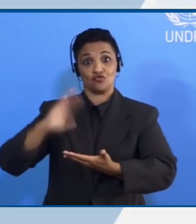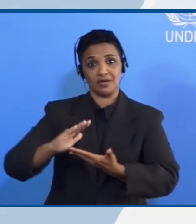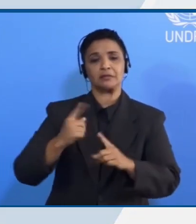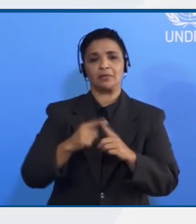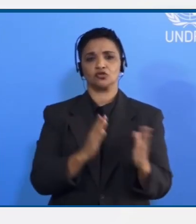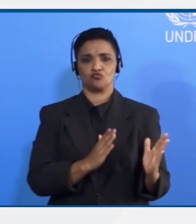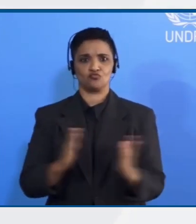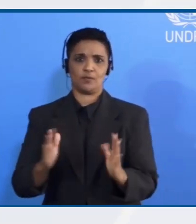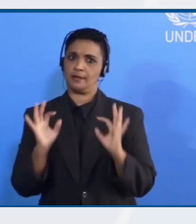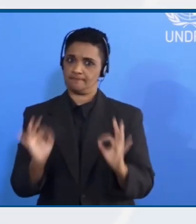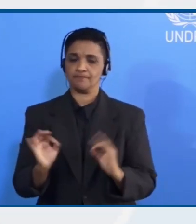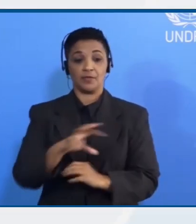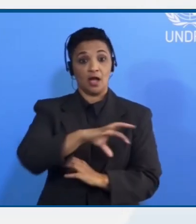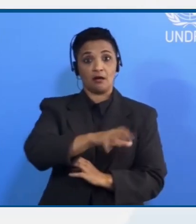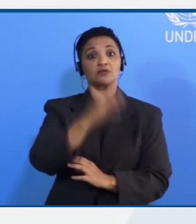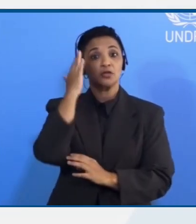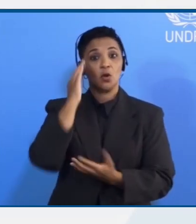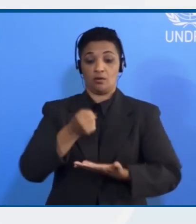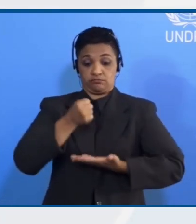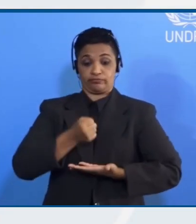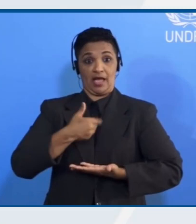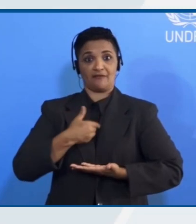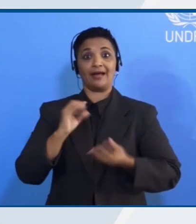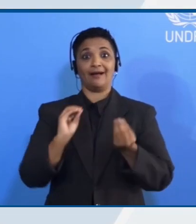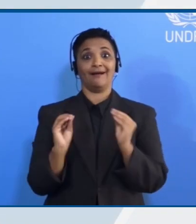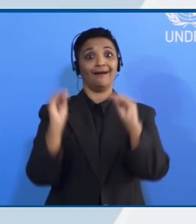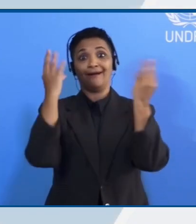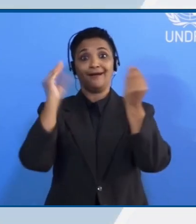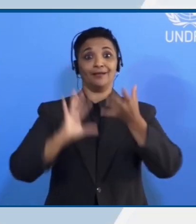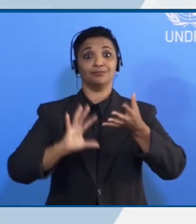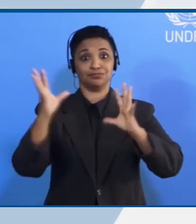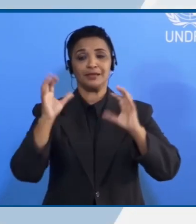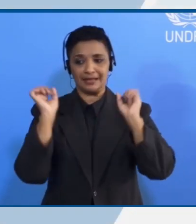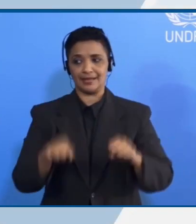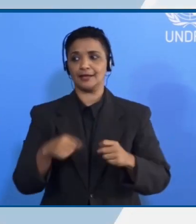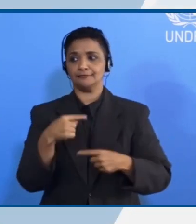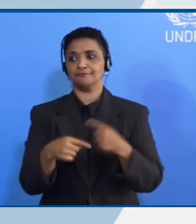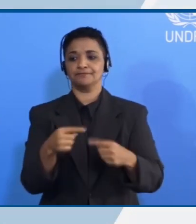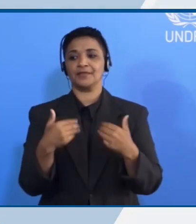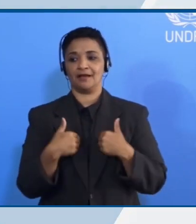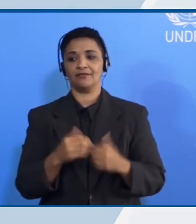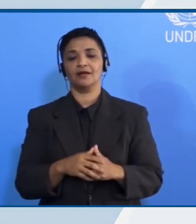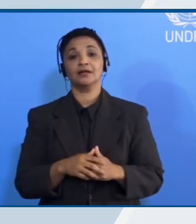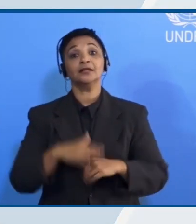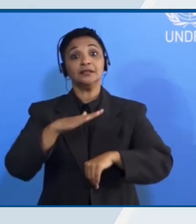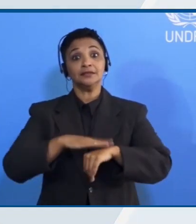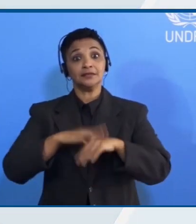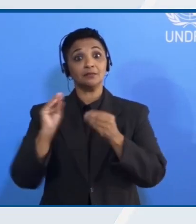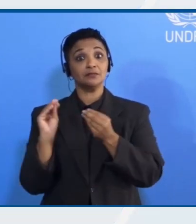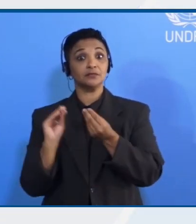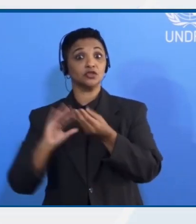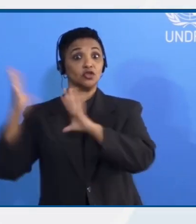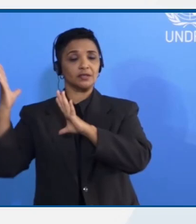country prepares better, it has the financial means that could avail it, to draw on this line of credit when a disaster happens, instead